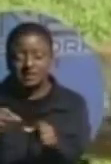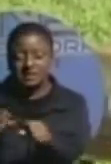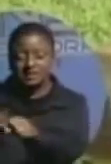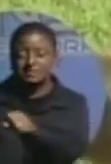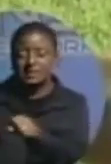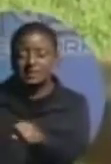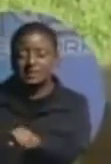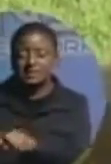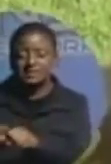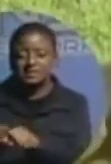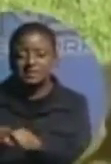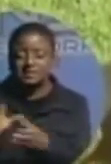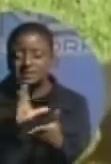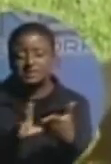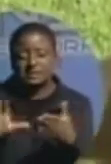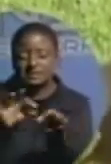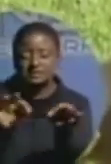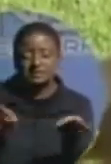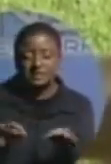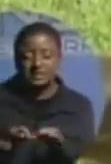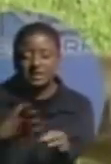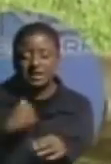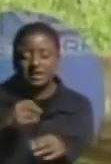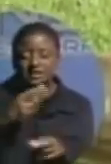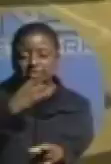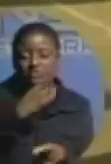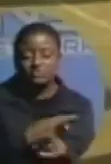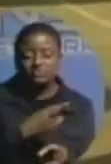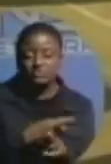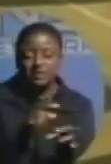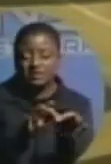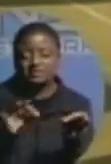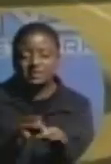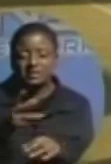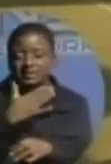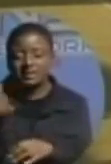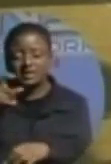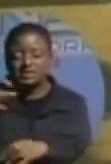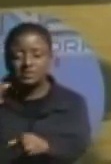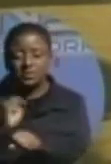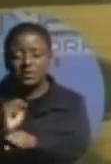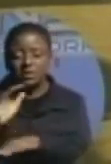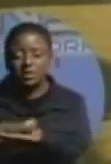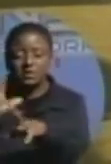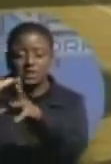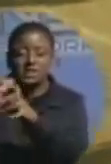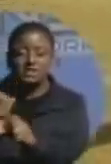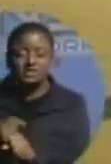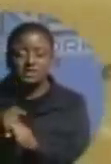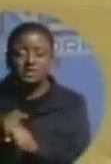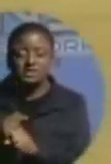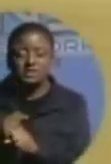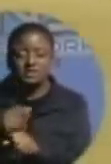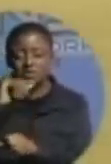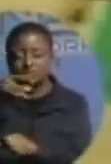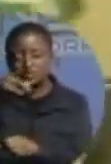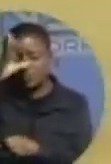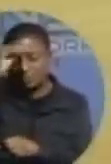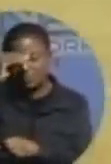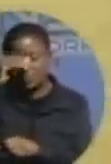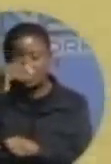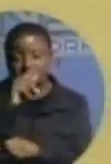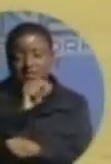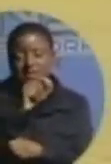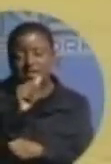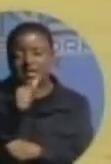and right field. They need to work on the catching. Also in junior boys play, the T.A. Thompson Scorpions and D.W.